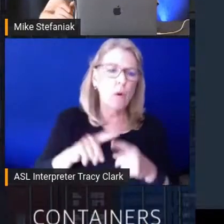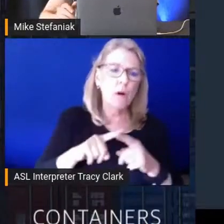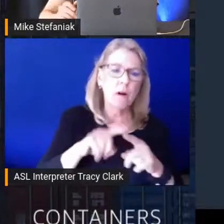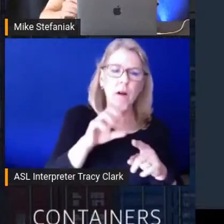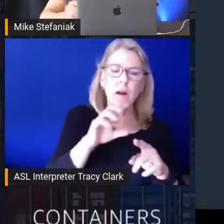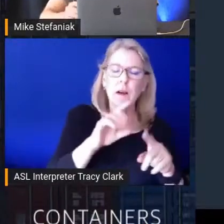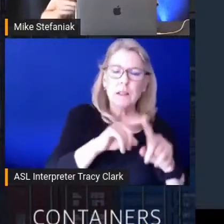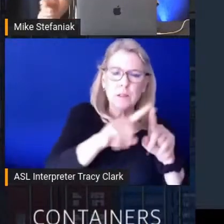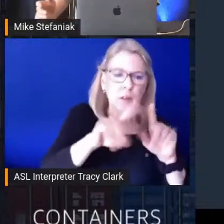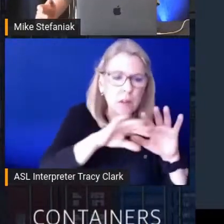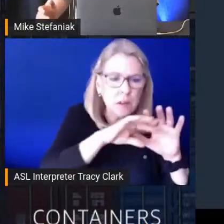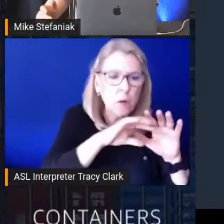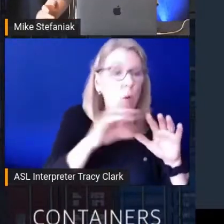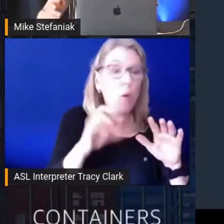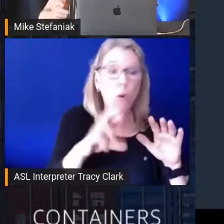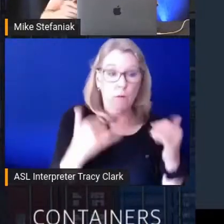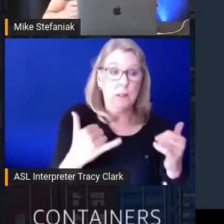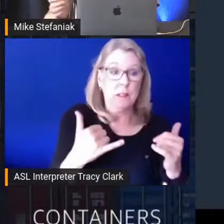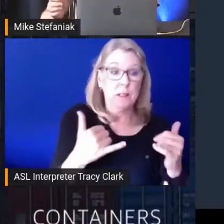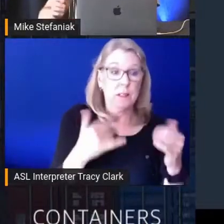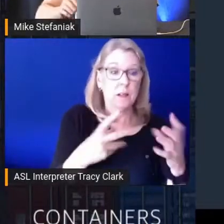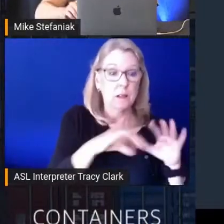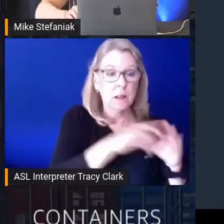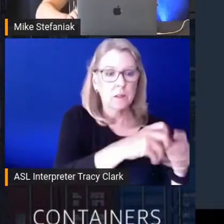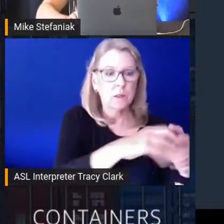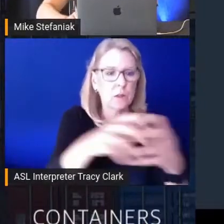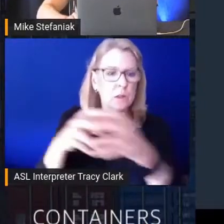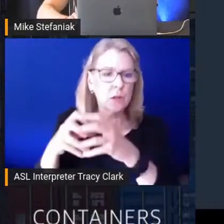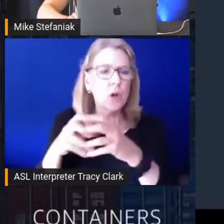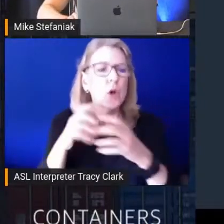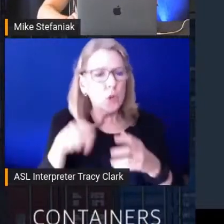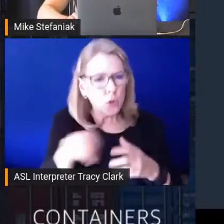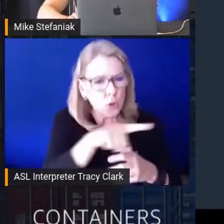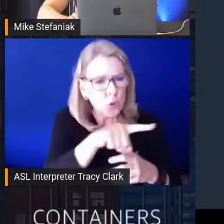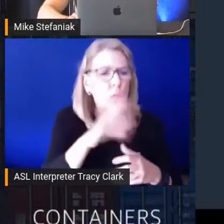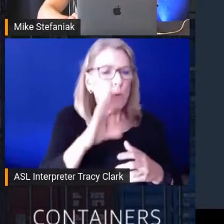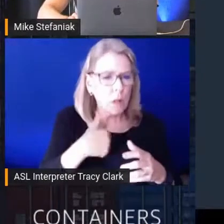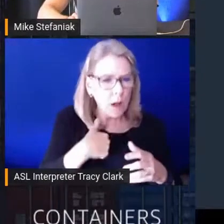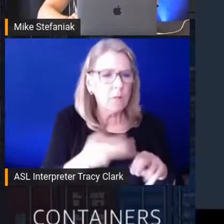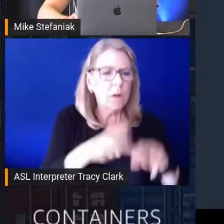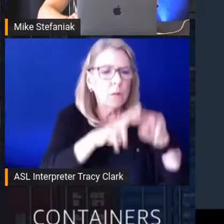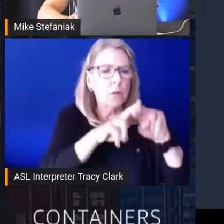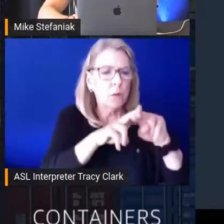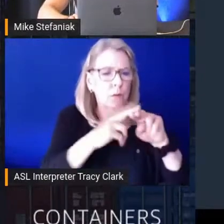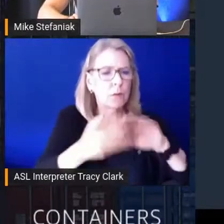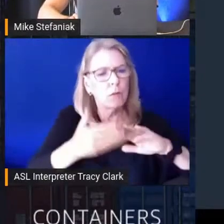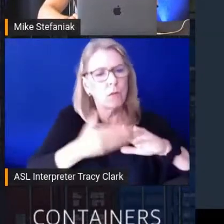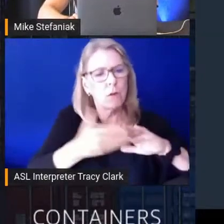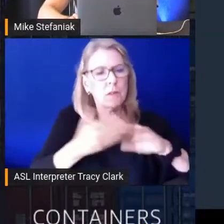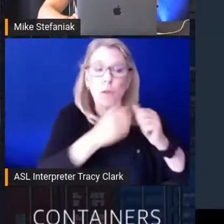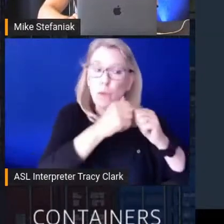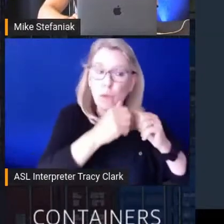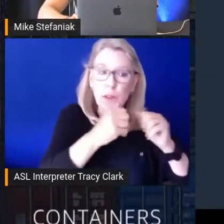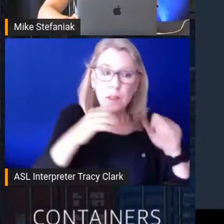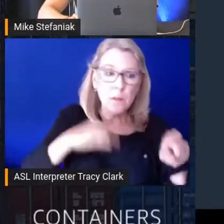clusters, you're going to get improved performance without having to do anything. It's just a benefit of using EKS.